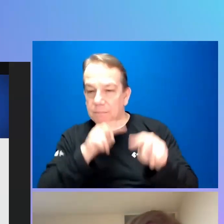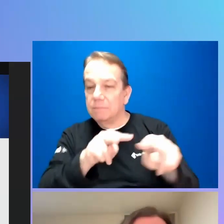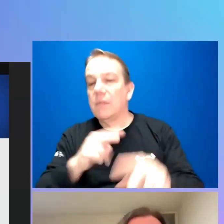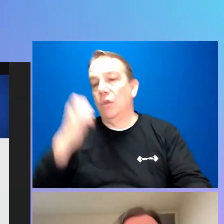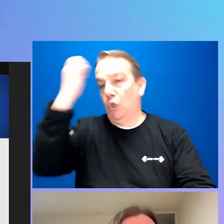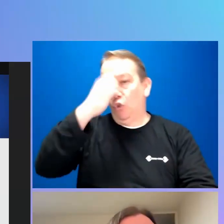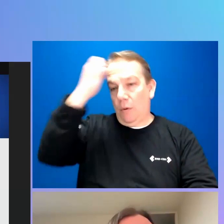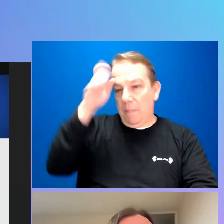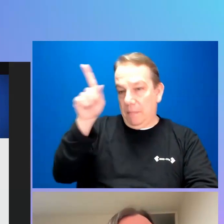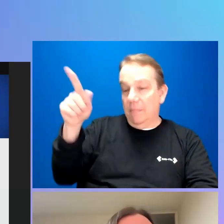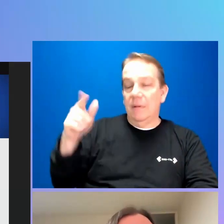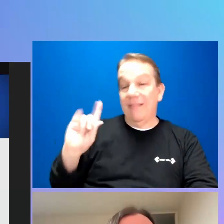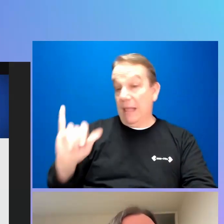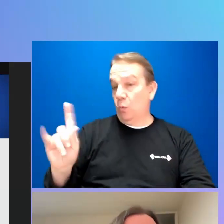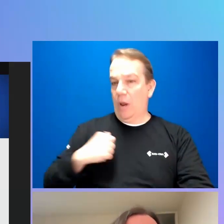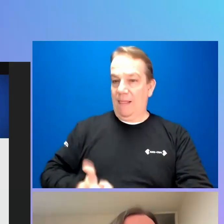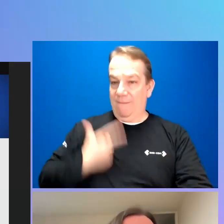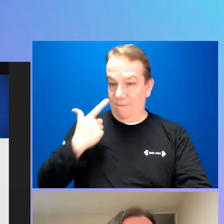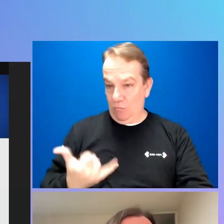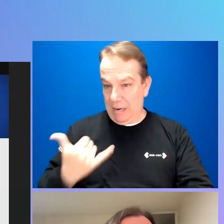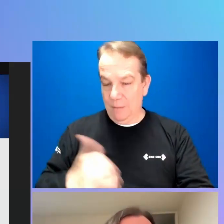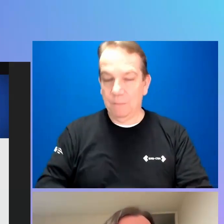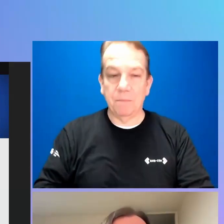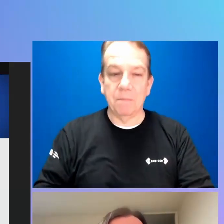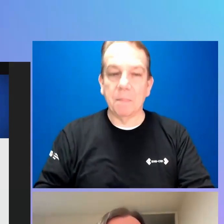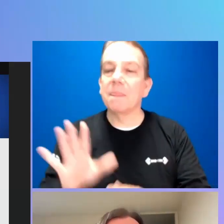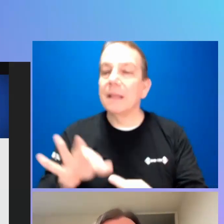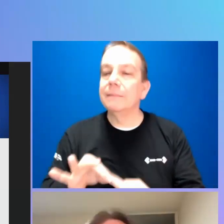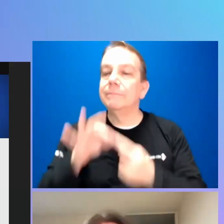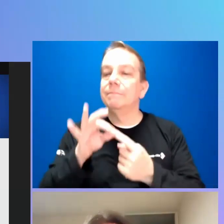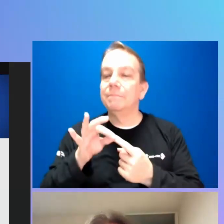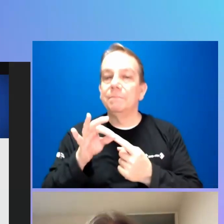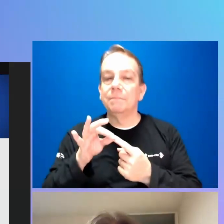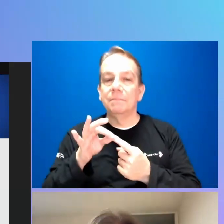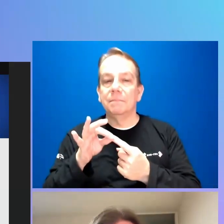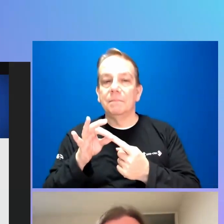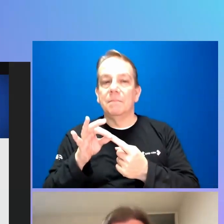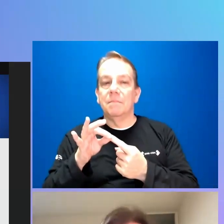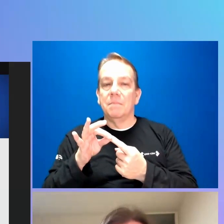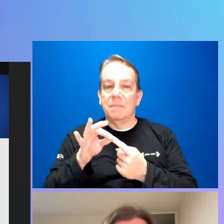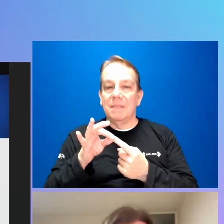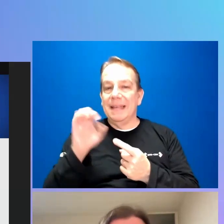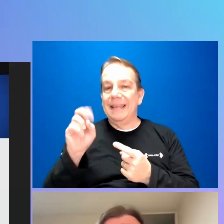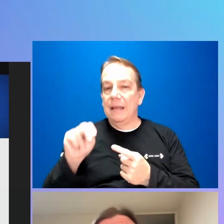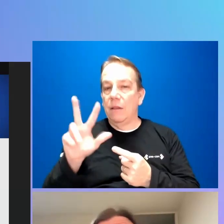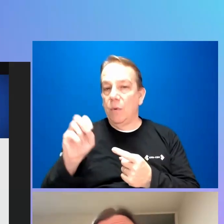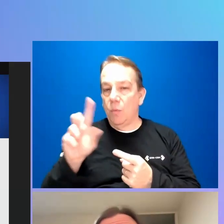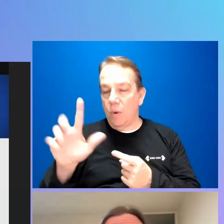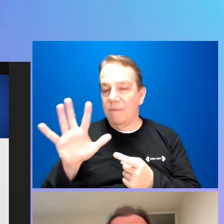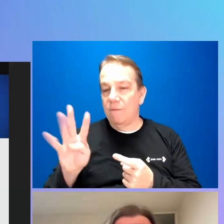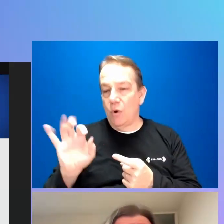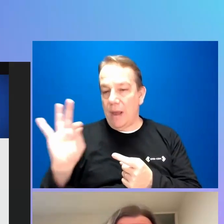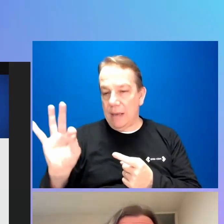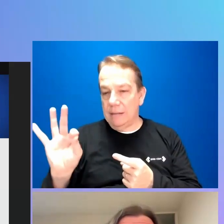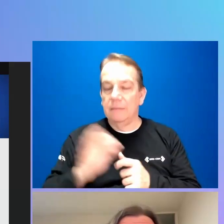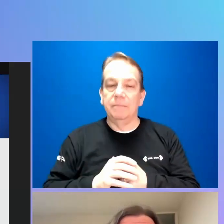where I'm at. And particularly EN 301549, that's Europe's standard on accessibility.